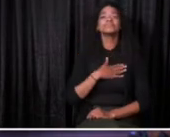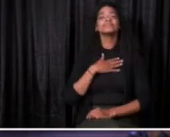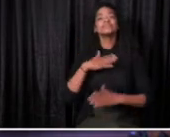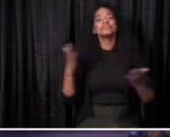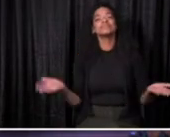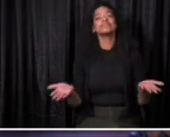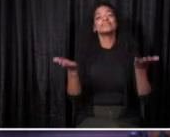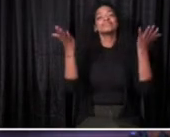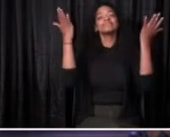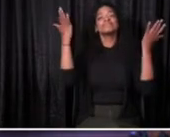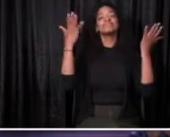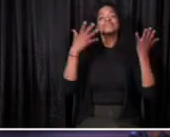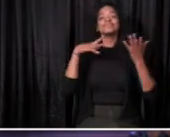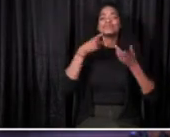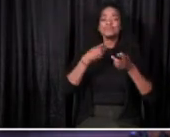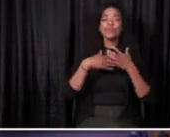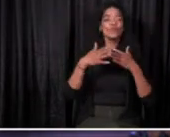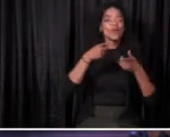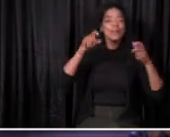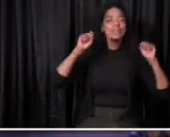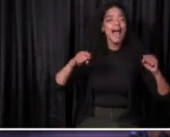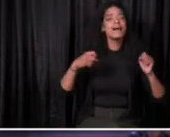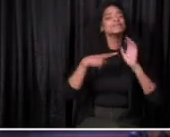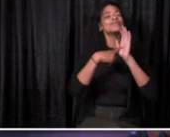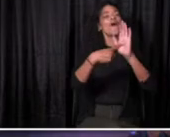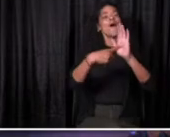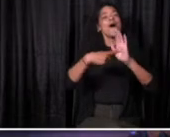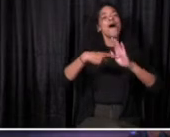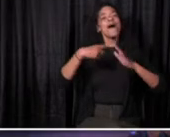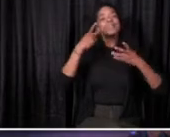you? Please rise.